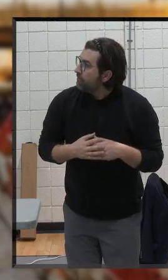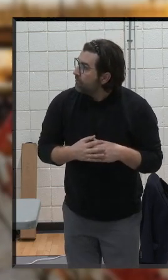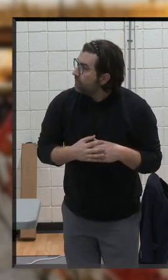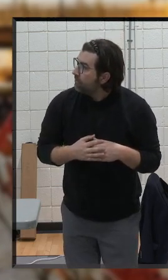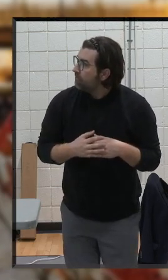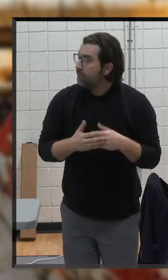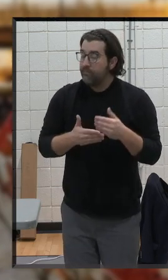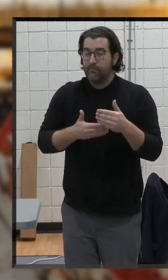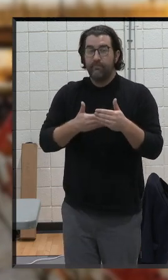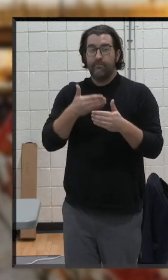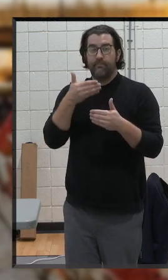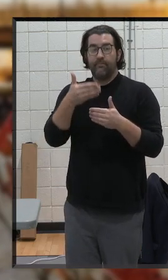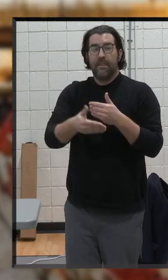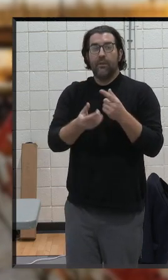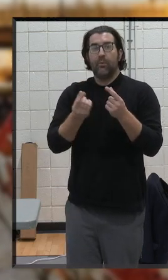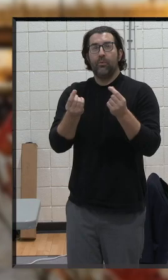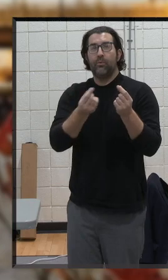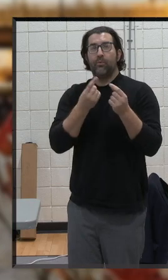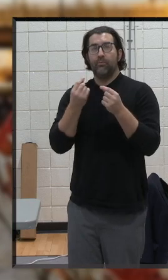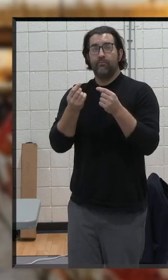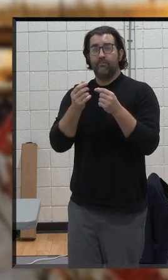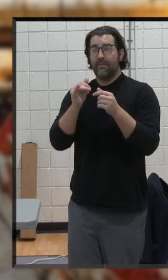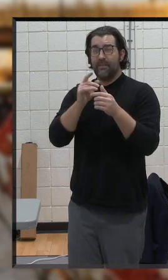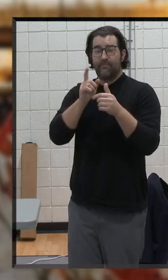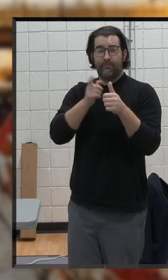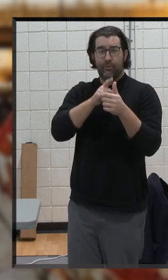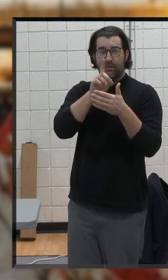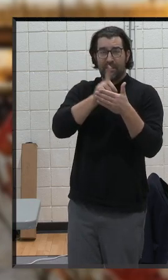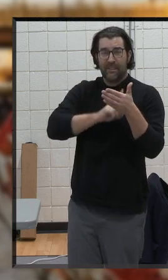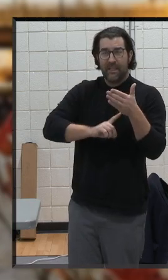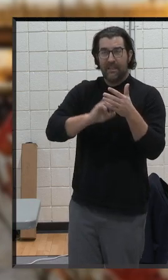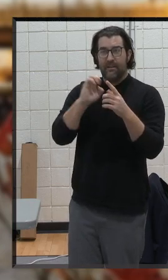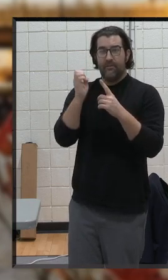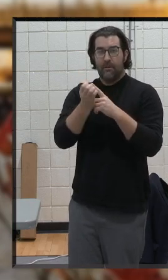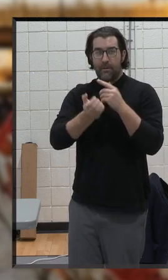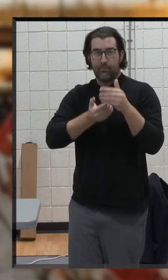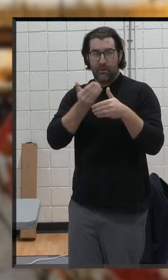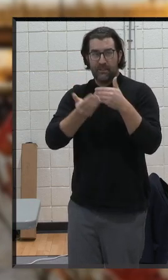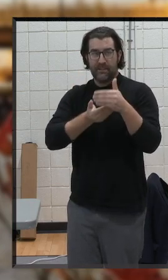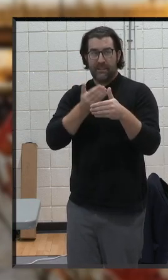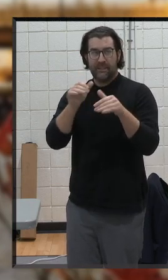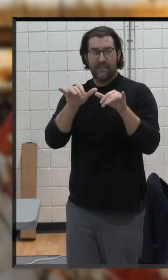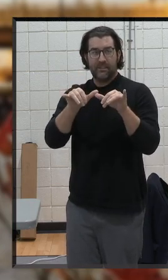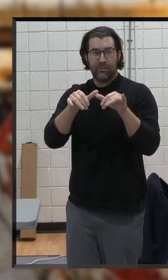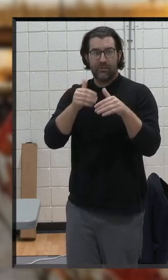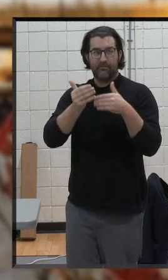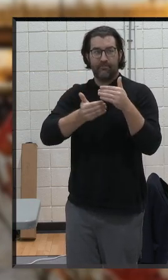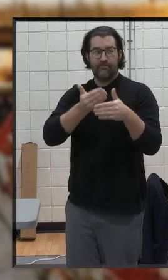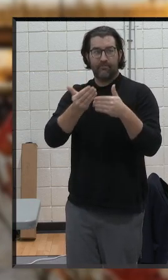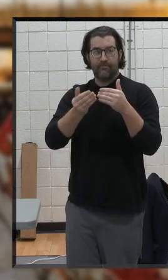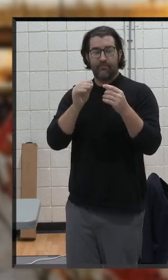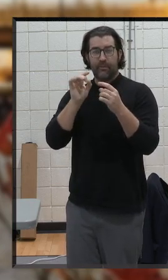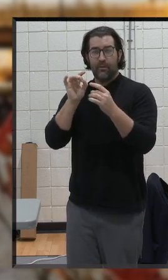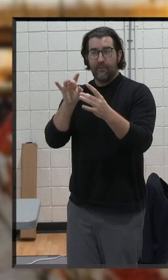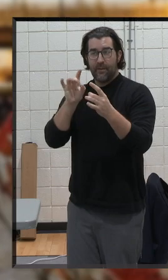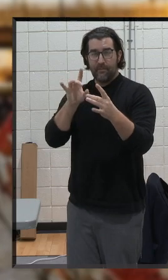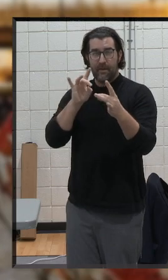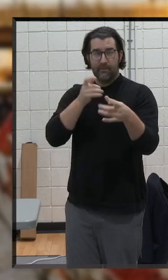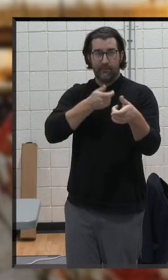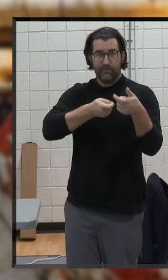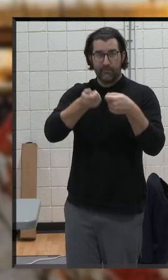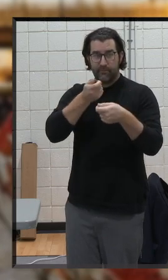Our next steps, as I said, are just continuing with that preliminary engineering and environmental process. Taking feedback that we get